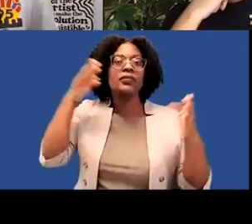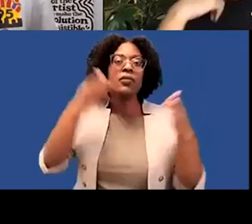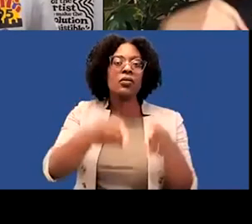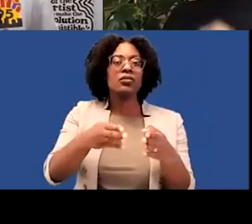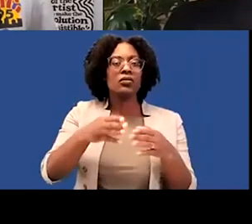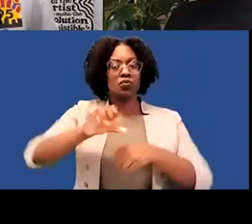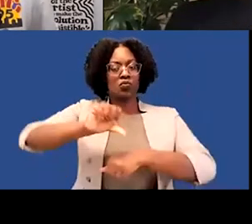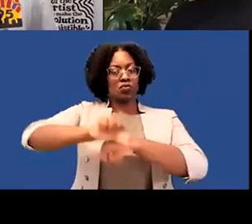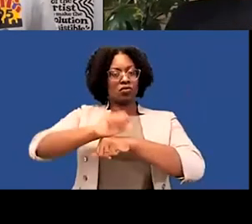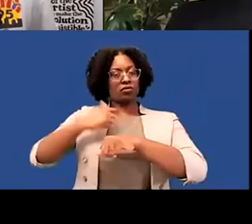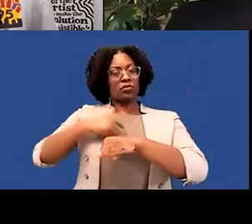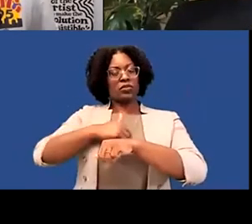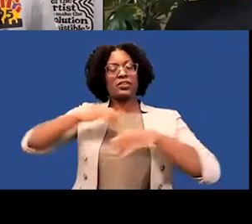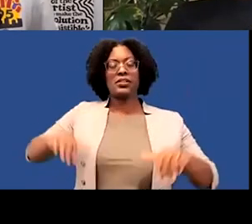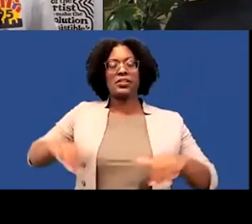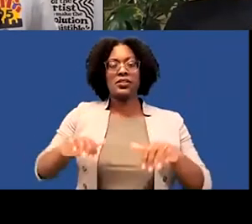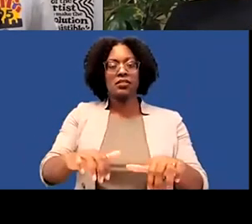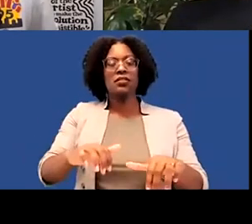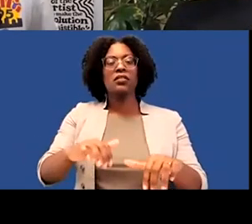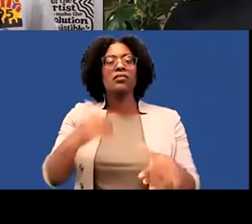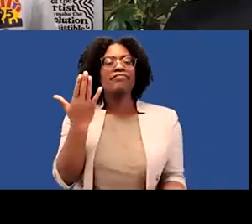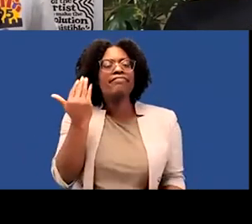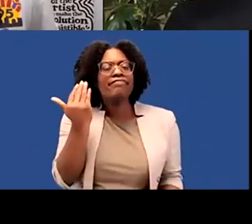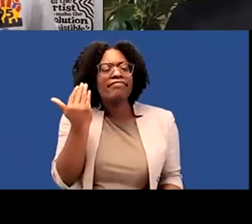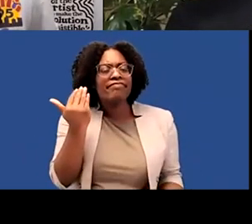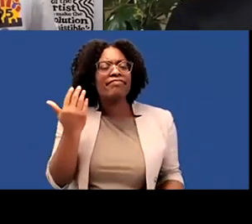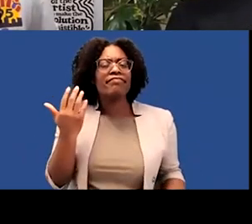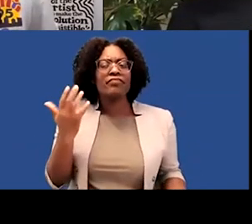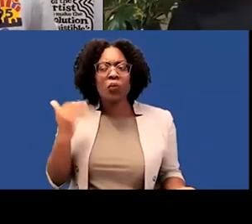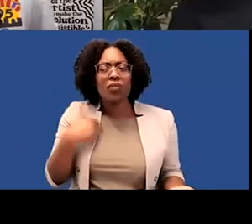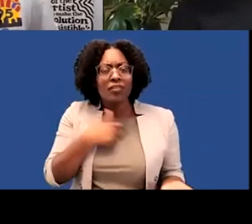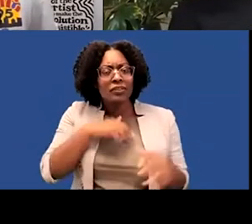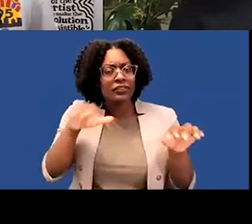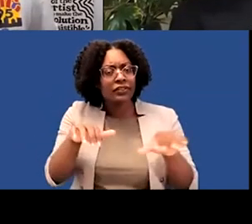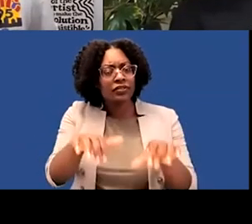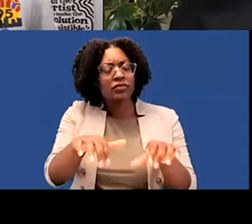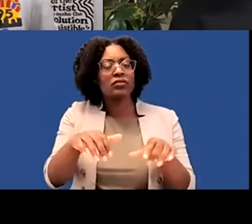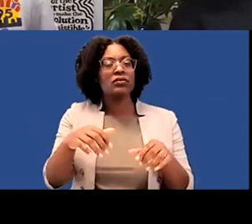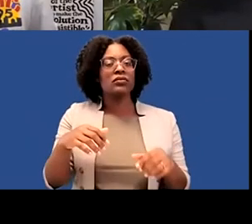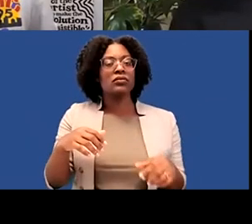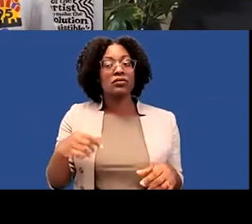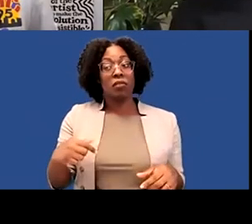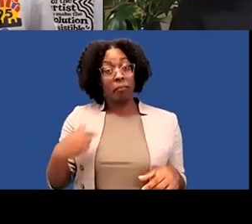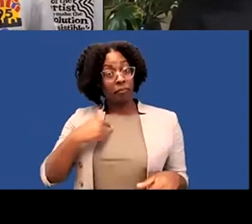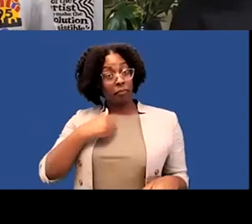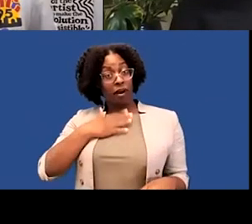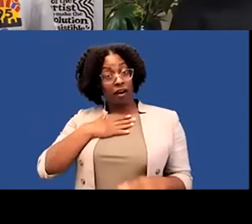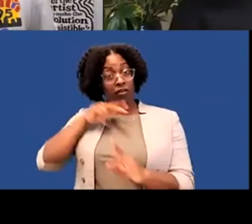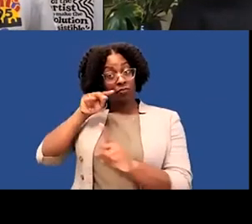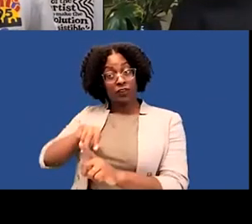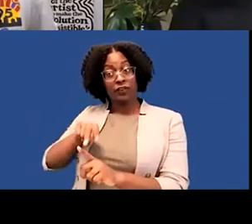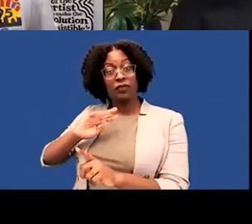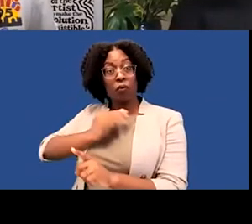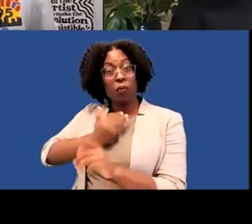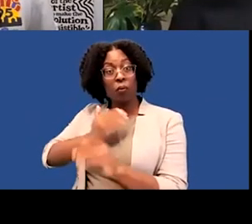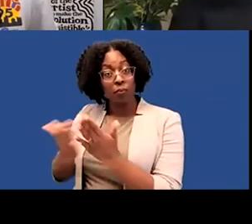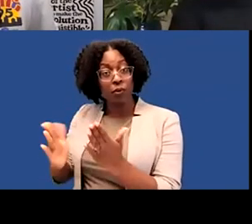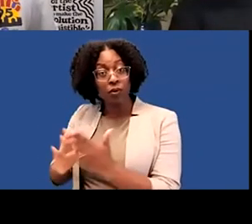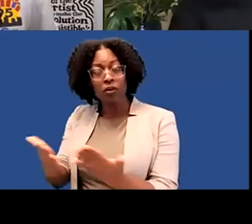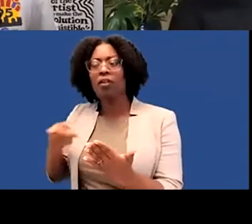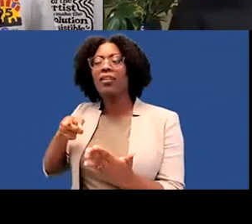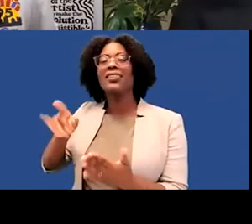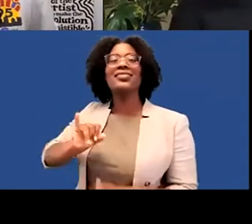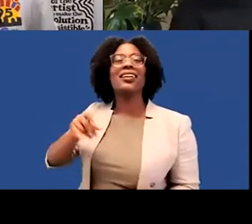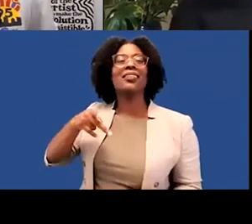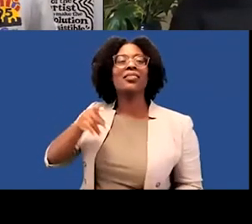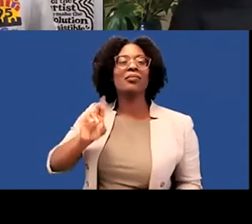do. And I really do think of the book that we made as a portal, right? As a portal of possibilities of just showing,